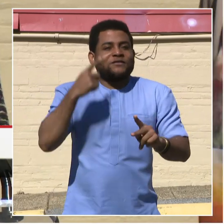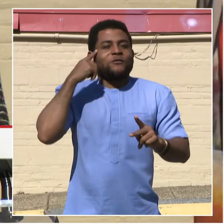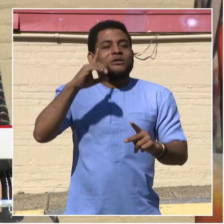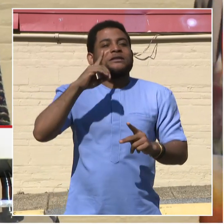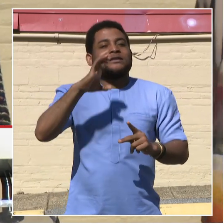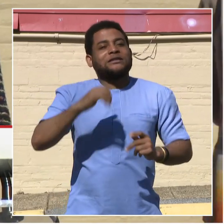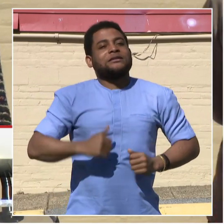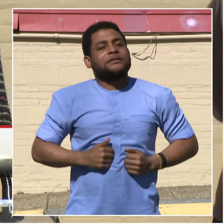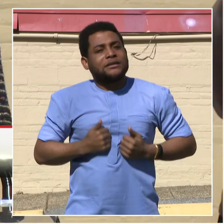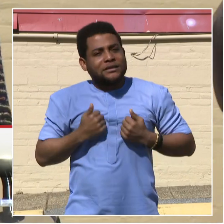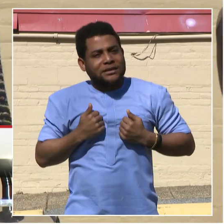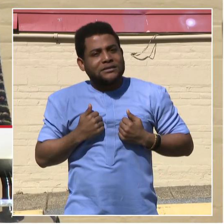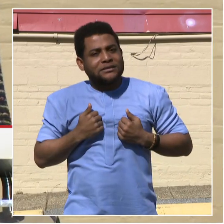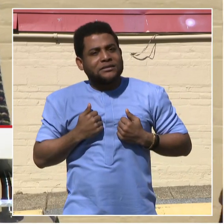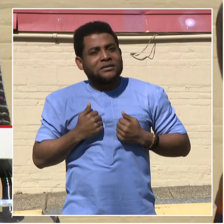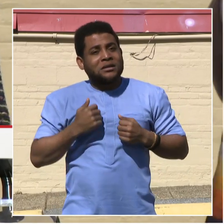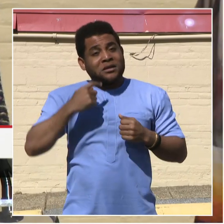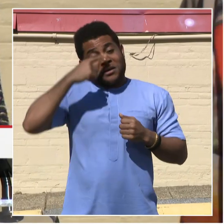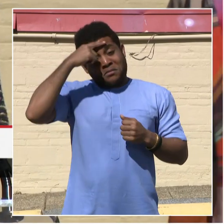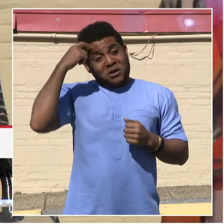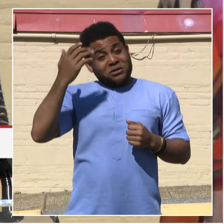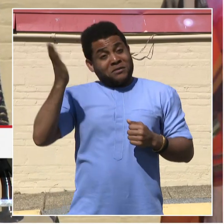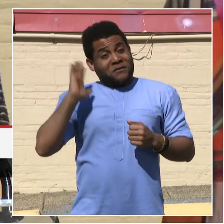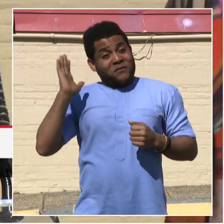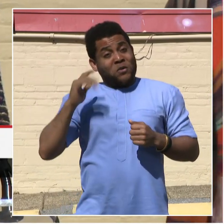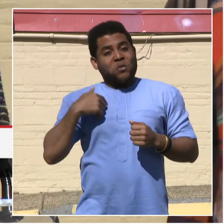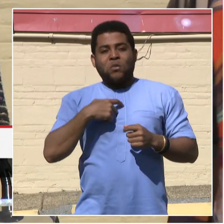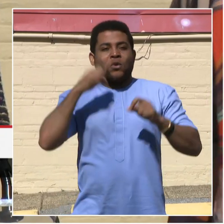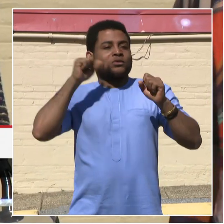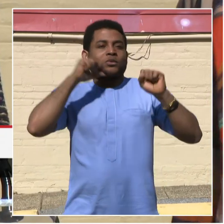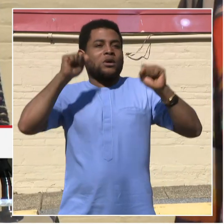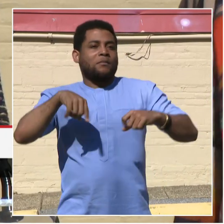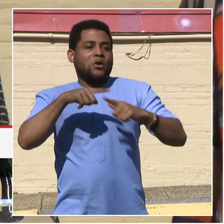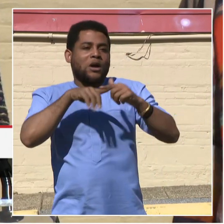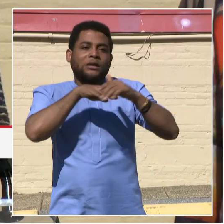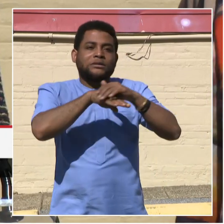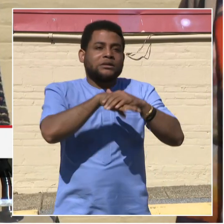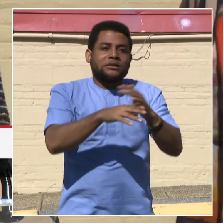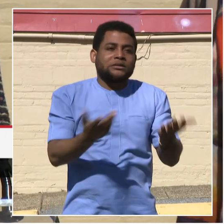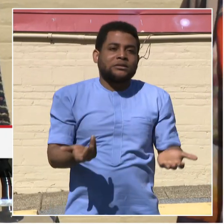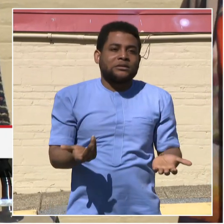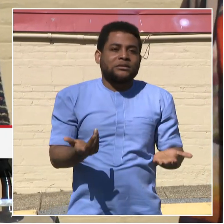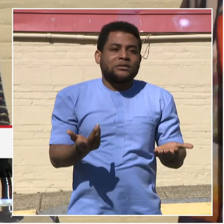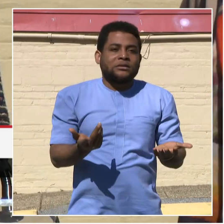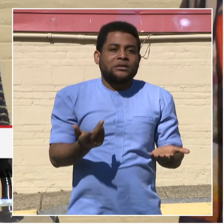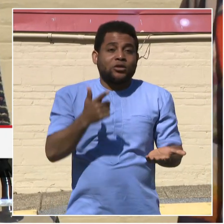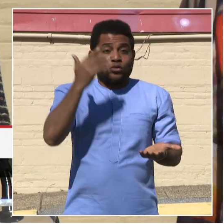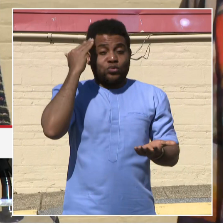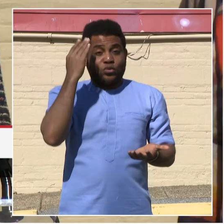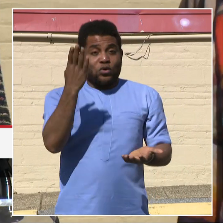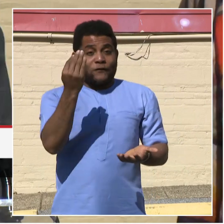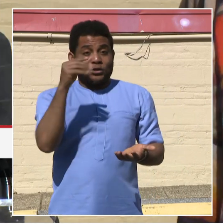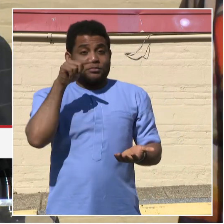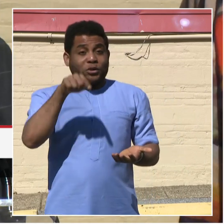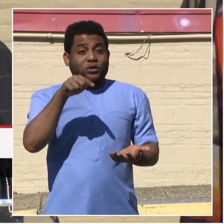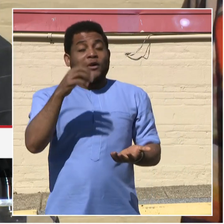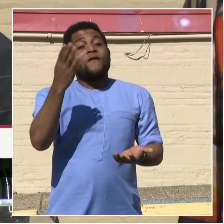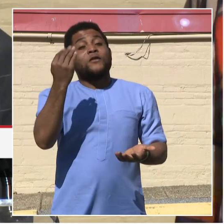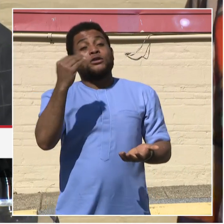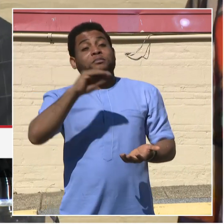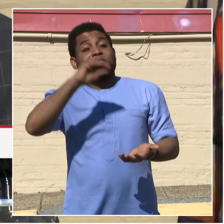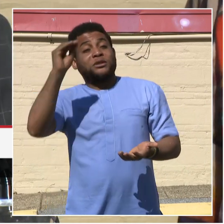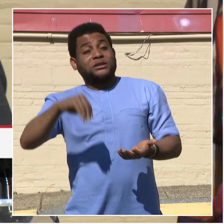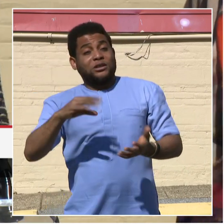have not been able to access them. Did you know that it's estimated that only 14% of district businesses are owned by black and